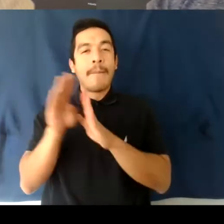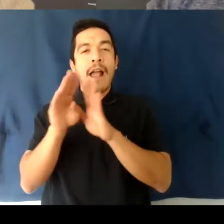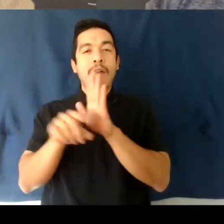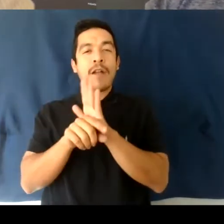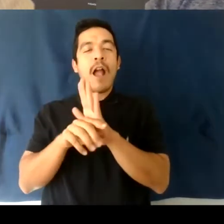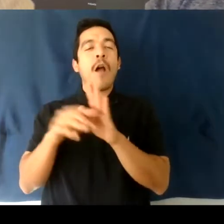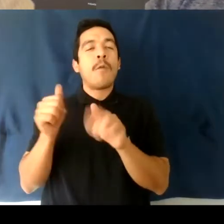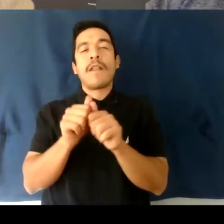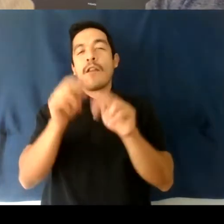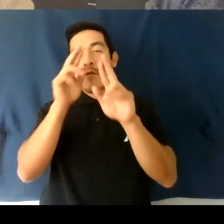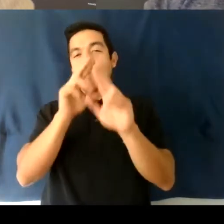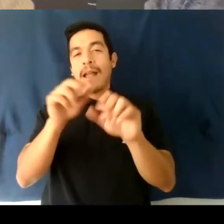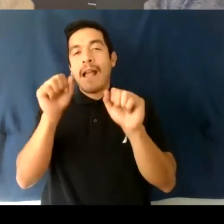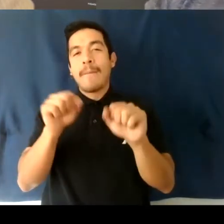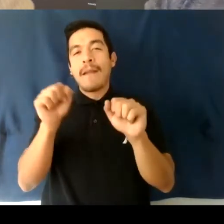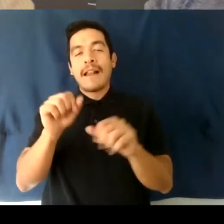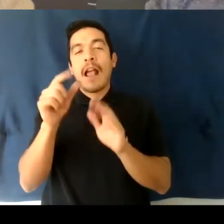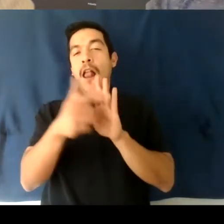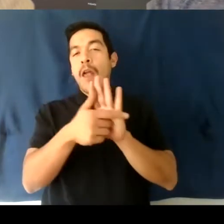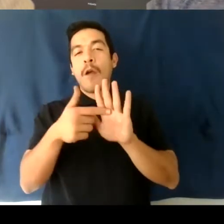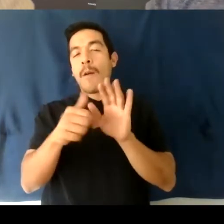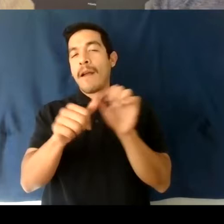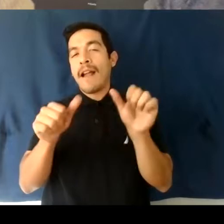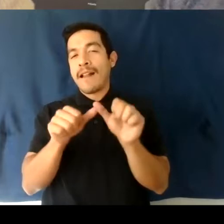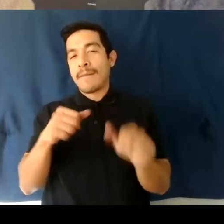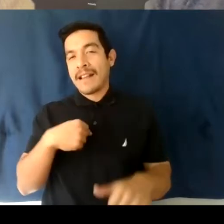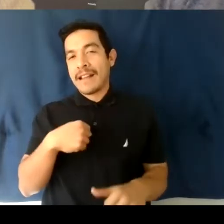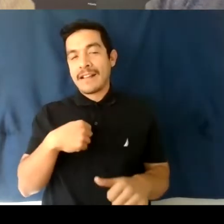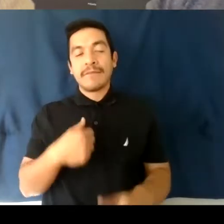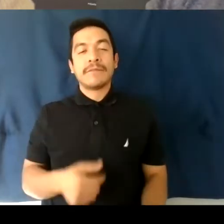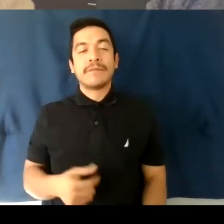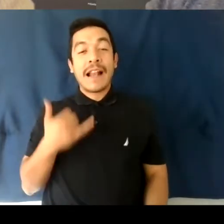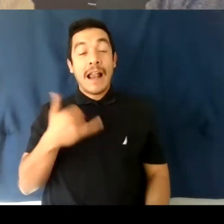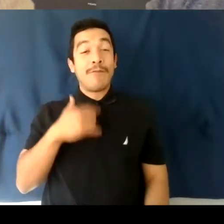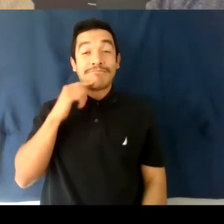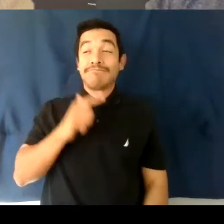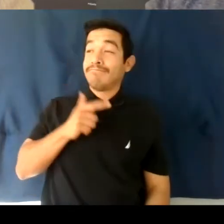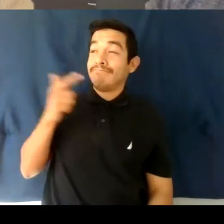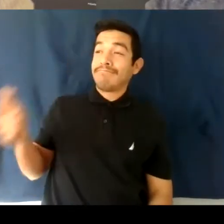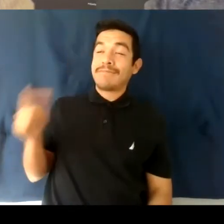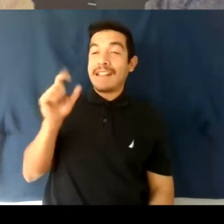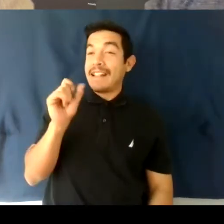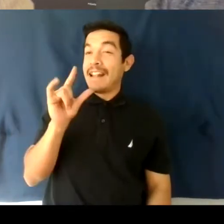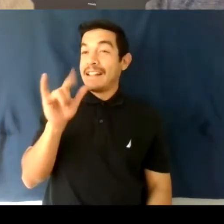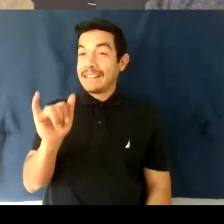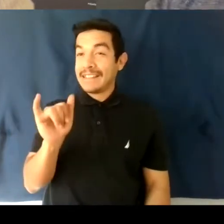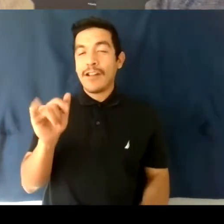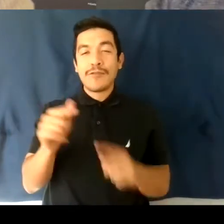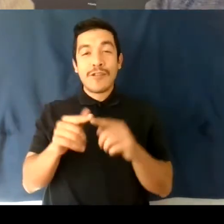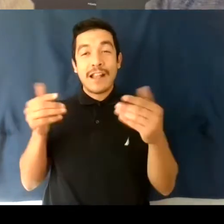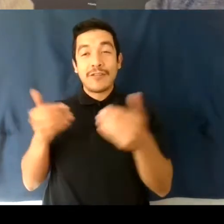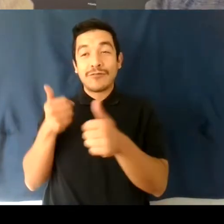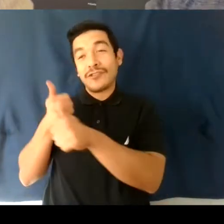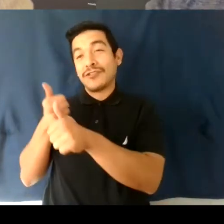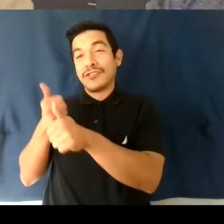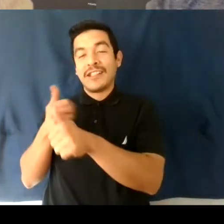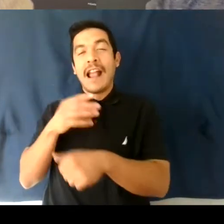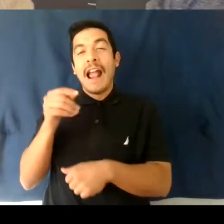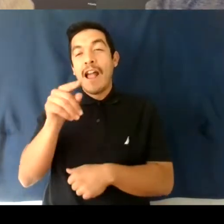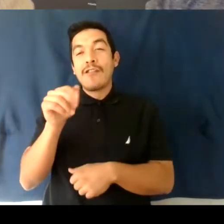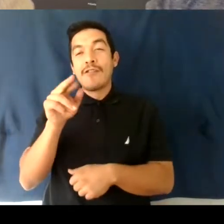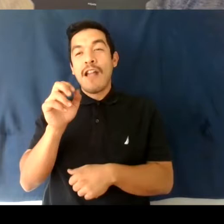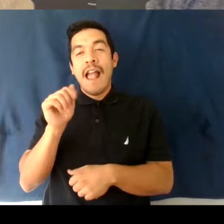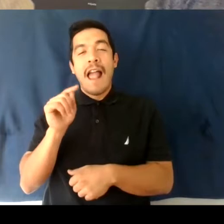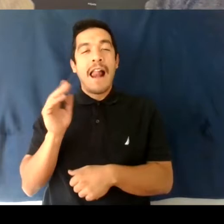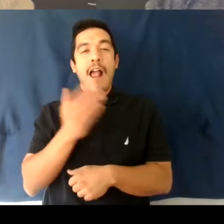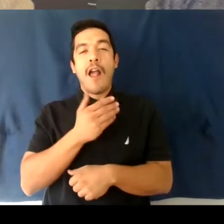Respectability logo banner behind me. I'm going to hand it over to my colleague Leslie to introduce herself, and you are at